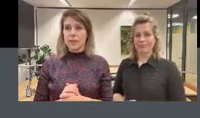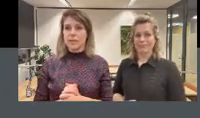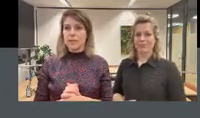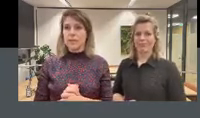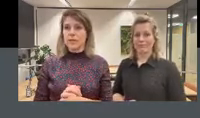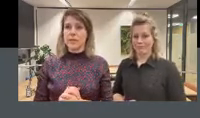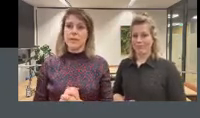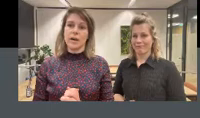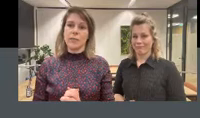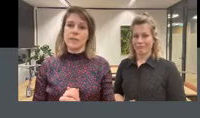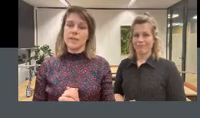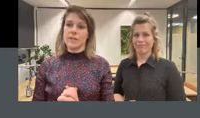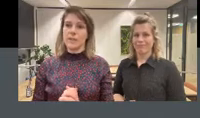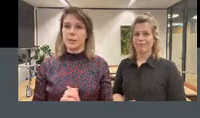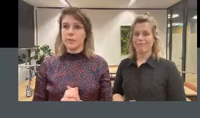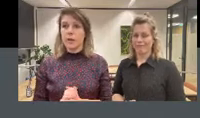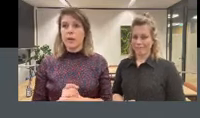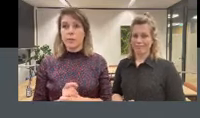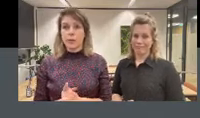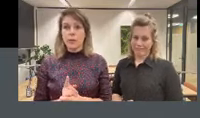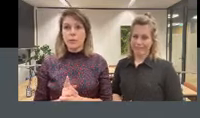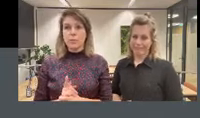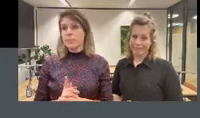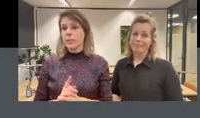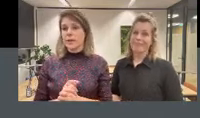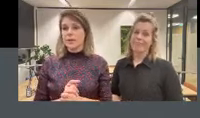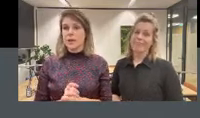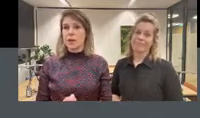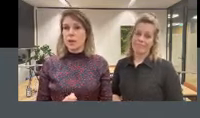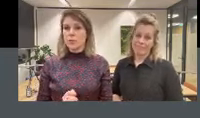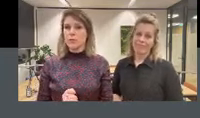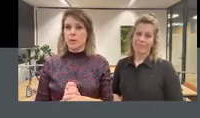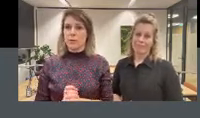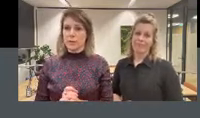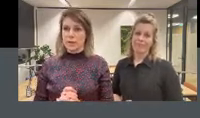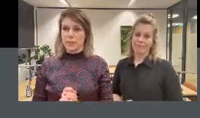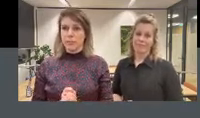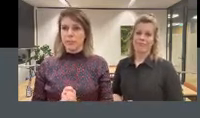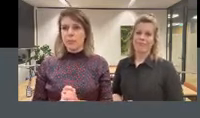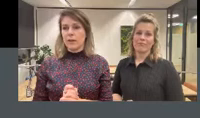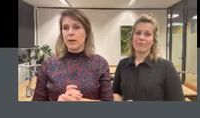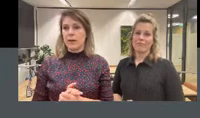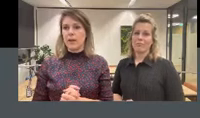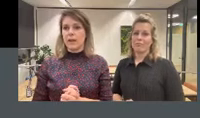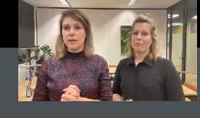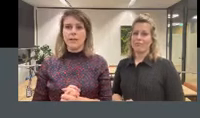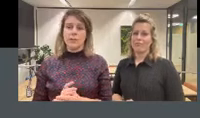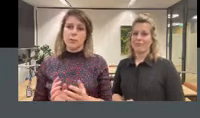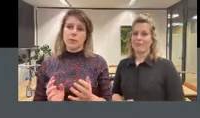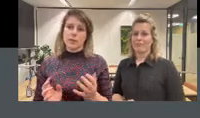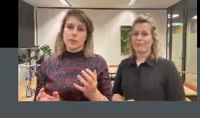the diagnostic criteria of PTSD. Furthermore, we predicted a low dropout rate.